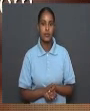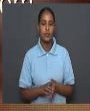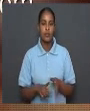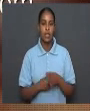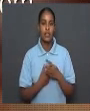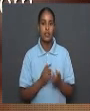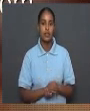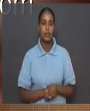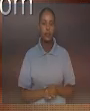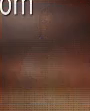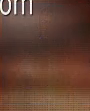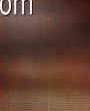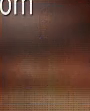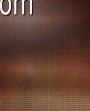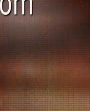Begin.